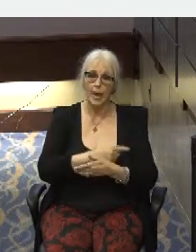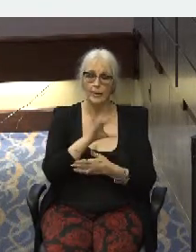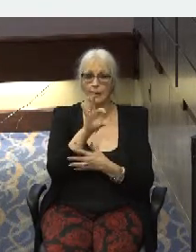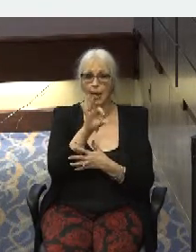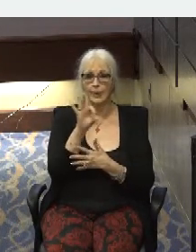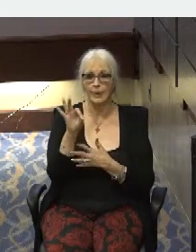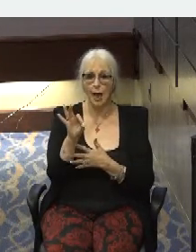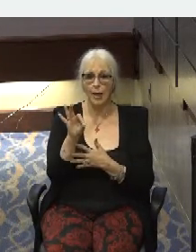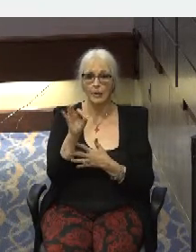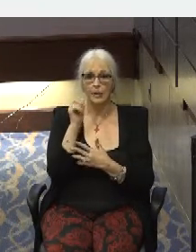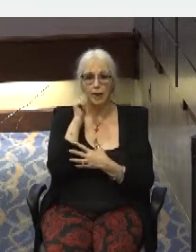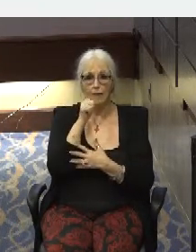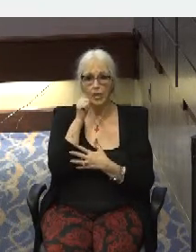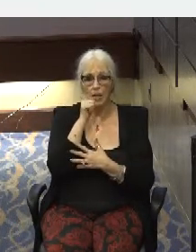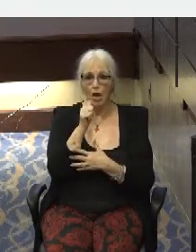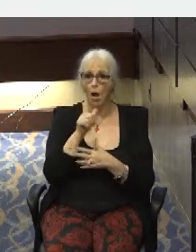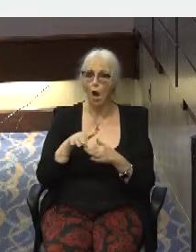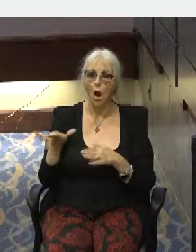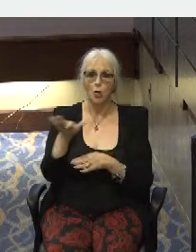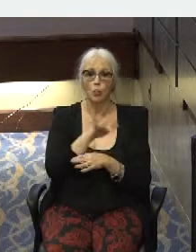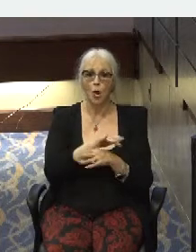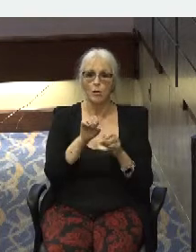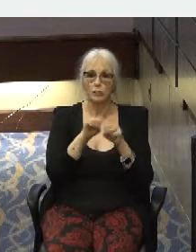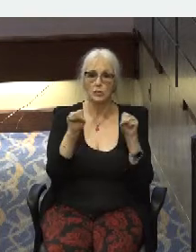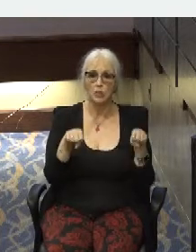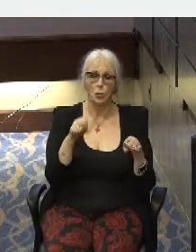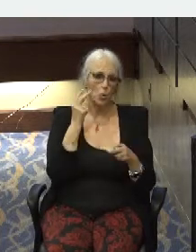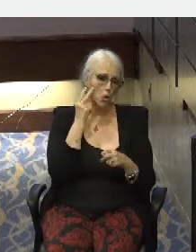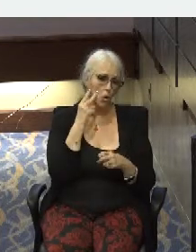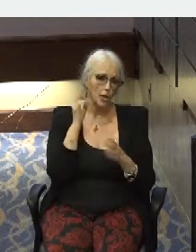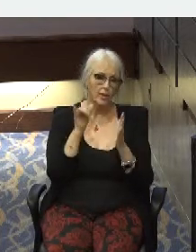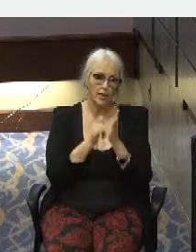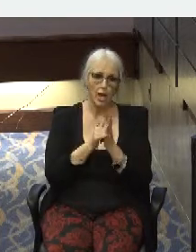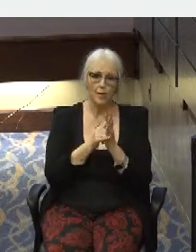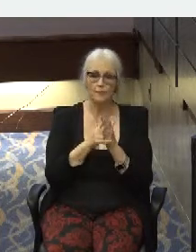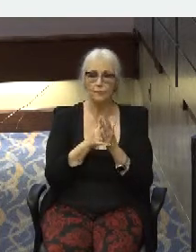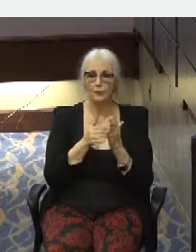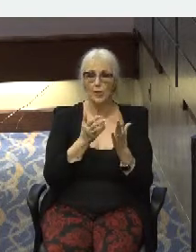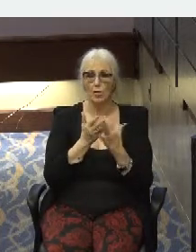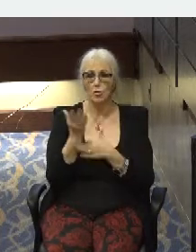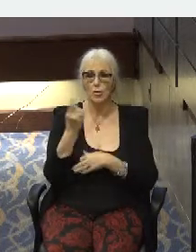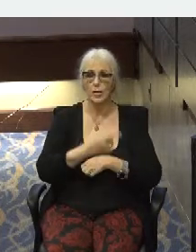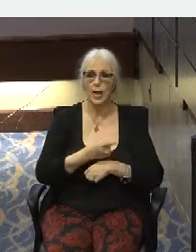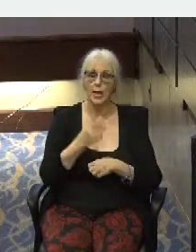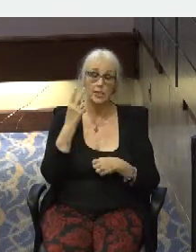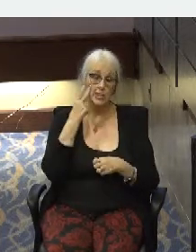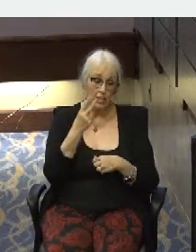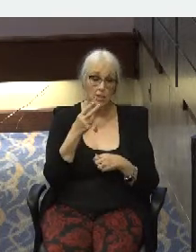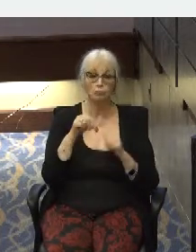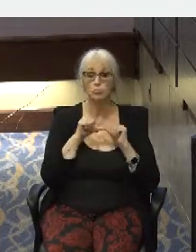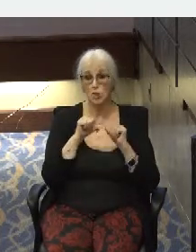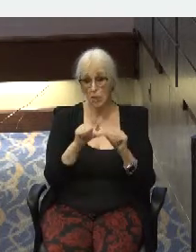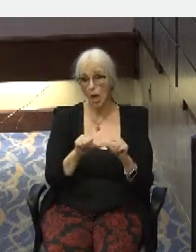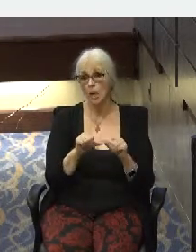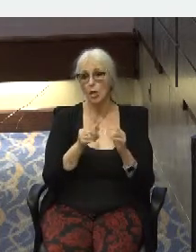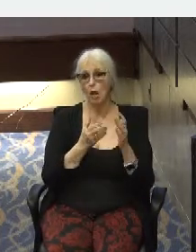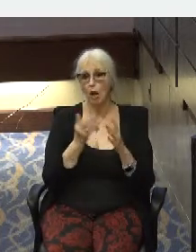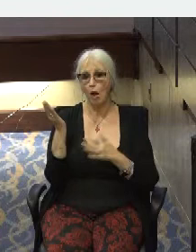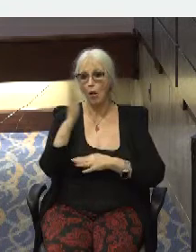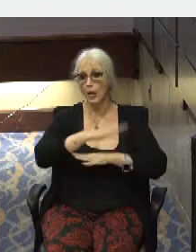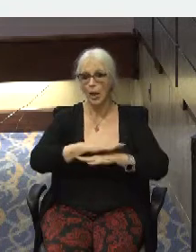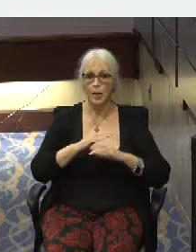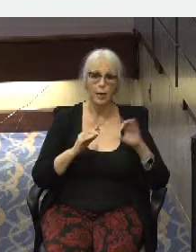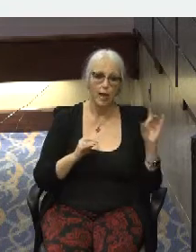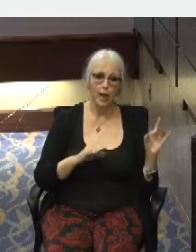per day across the system. We looked at that generally across the day and found it was steady throughout the day, basically between 8 a.m. and